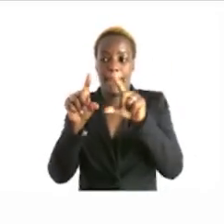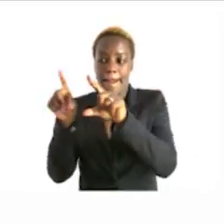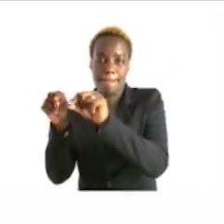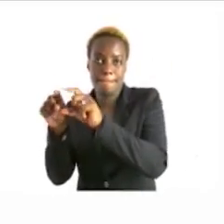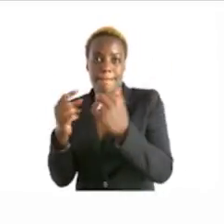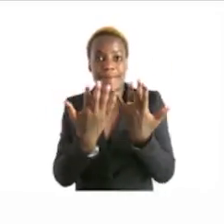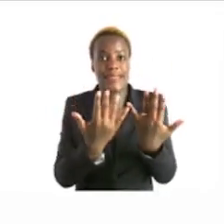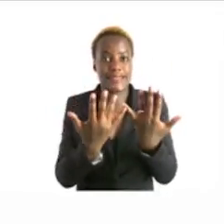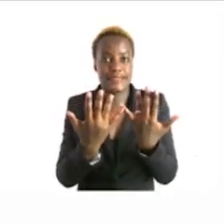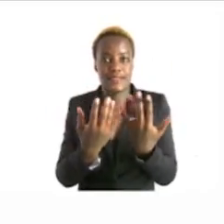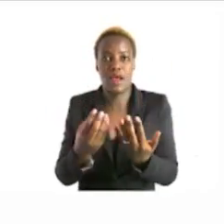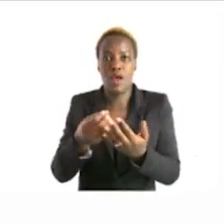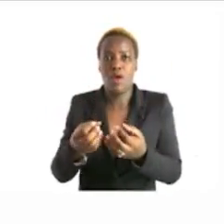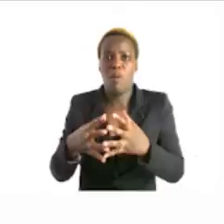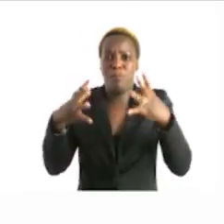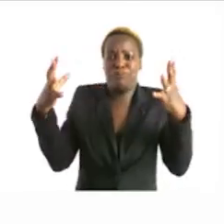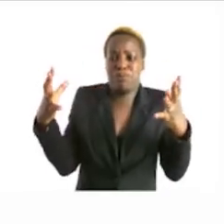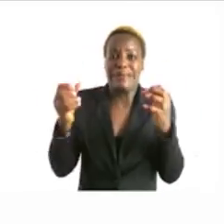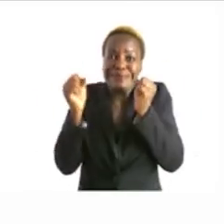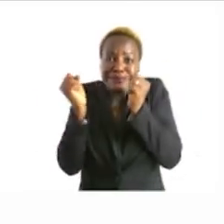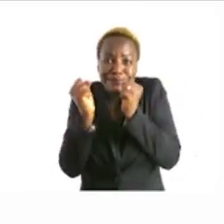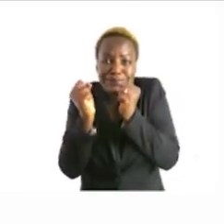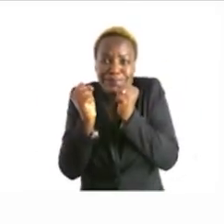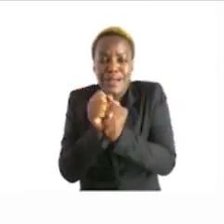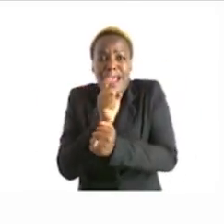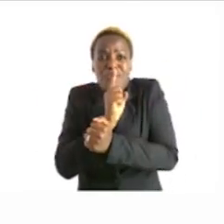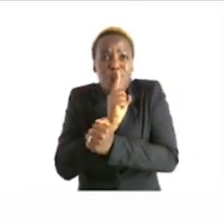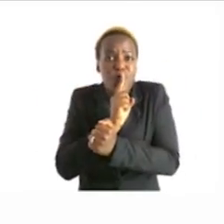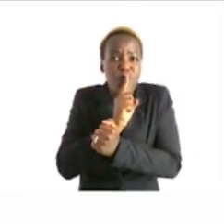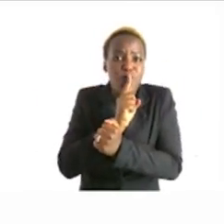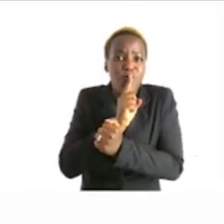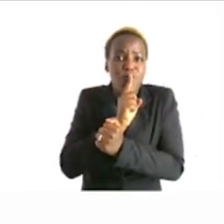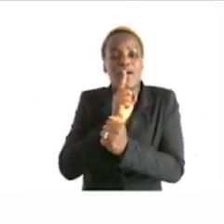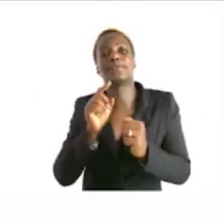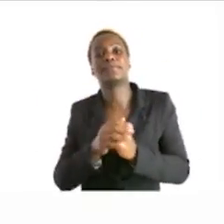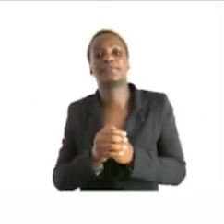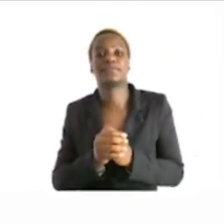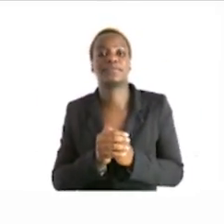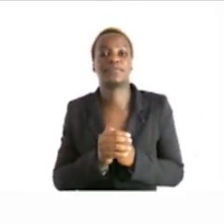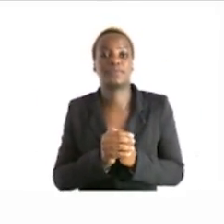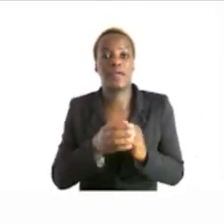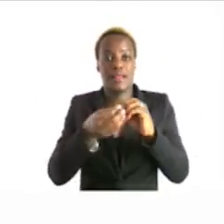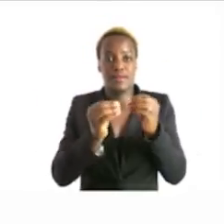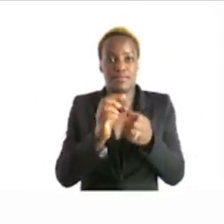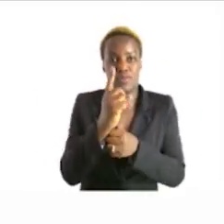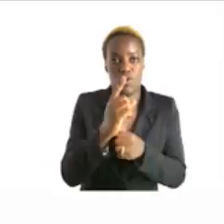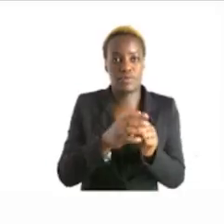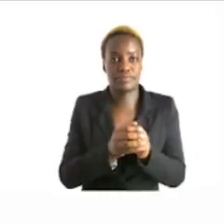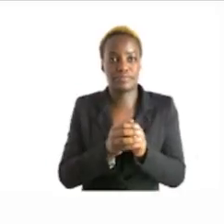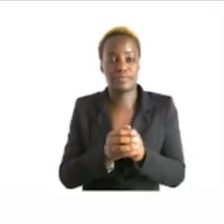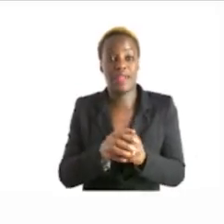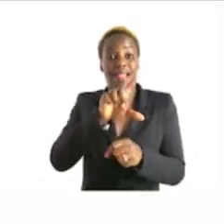big cold and hot let us quickly do number one together the